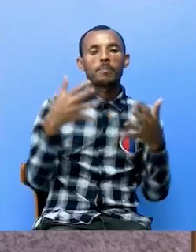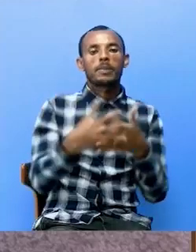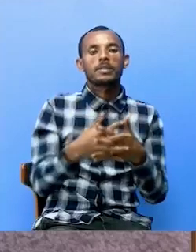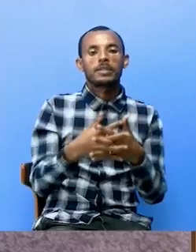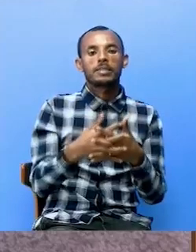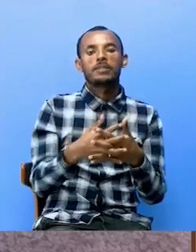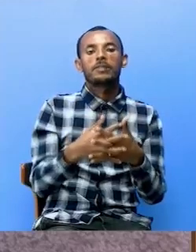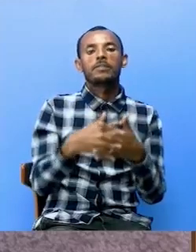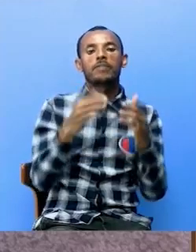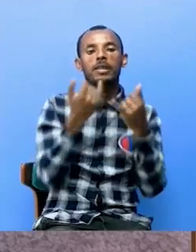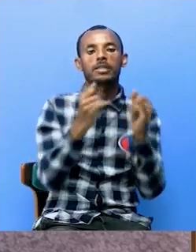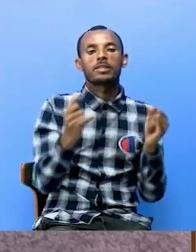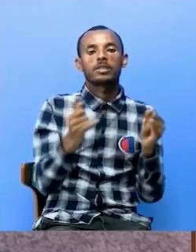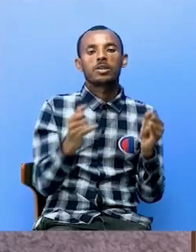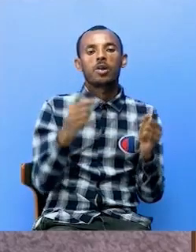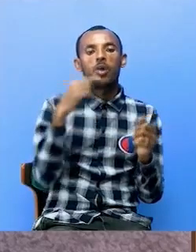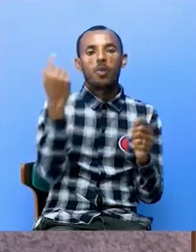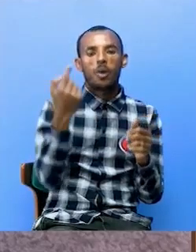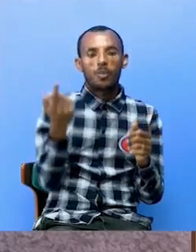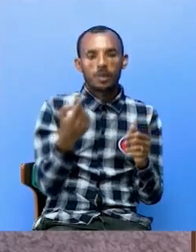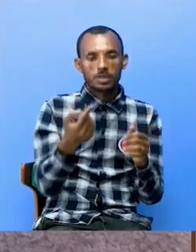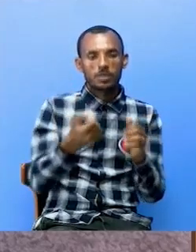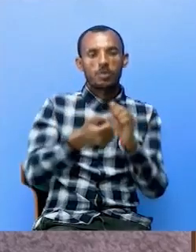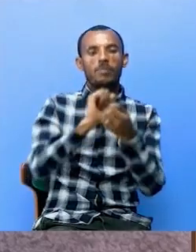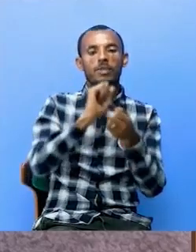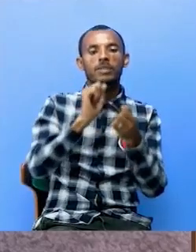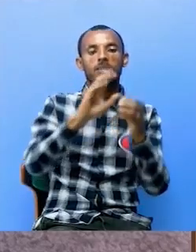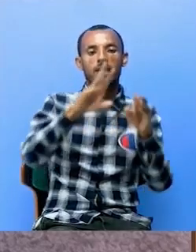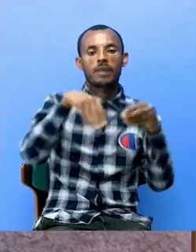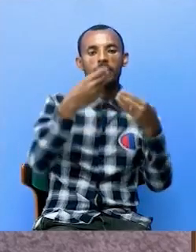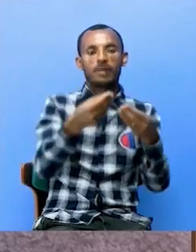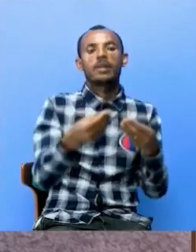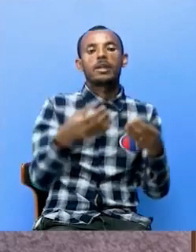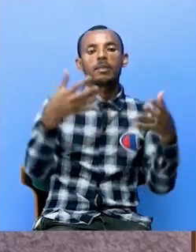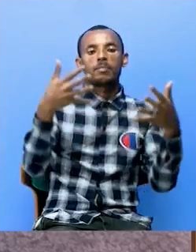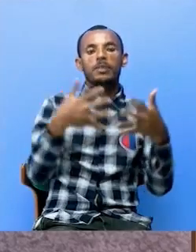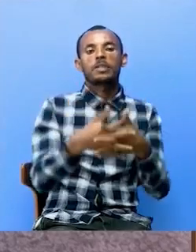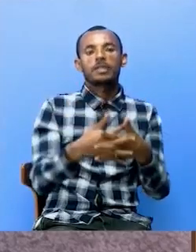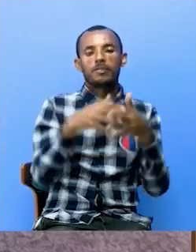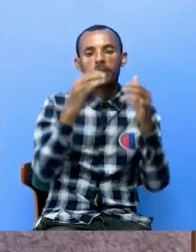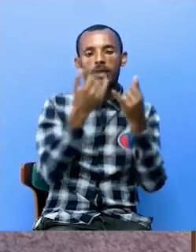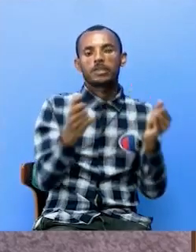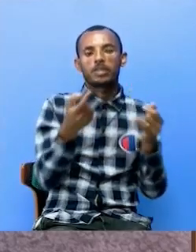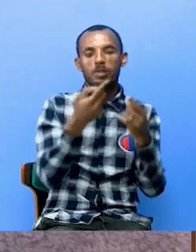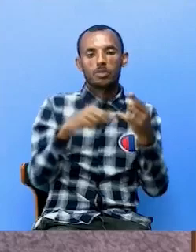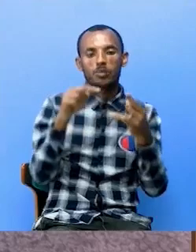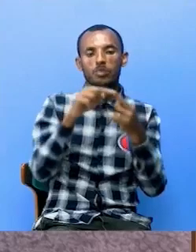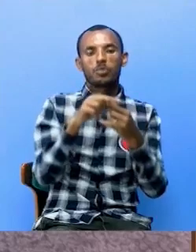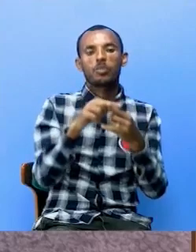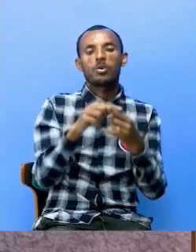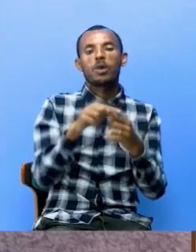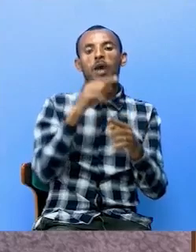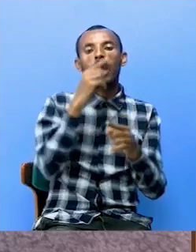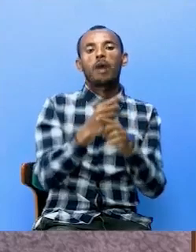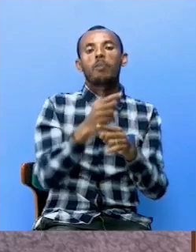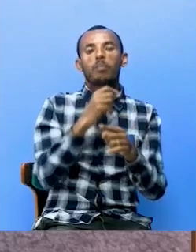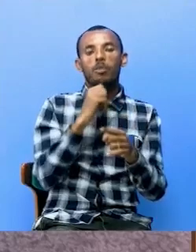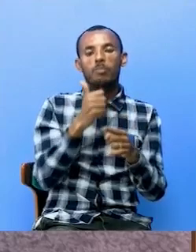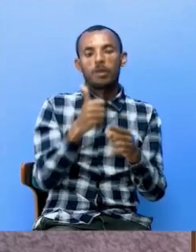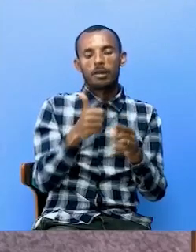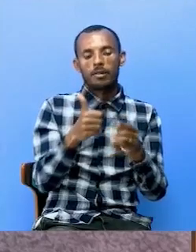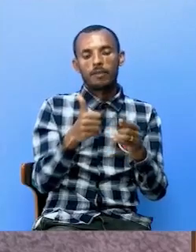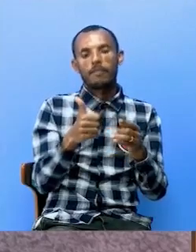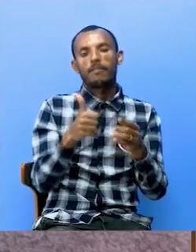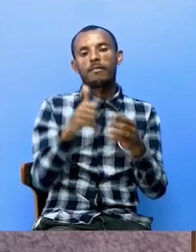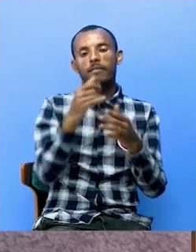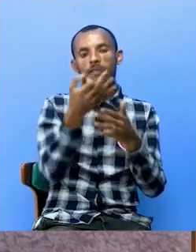fraction, always convert the given mixed fractions into improper fraction. That is the first